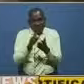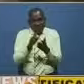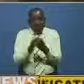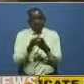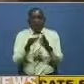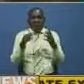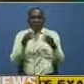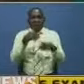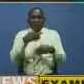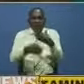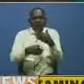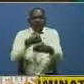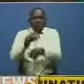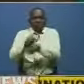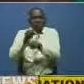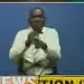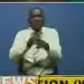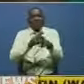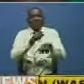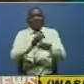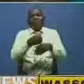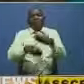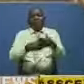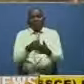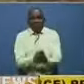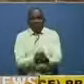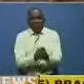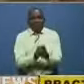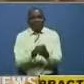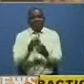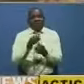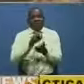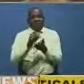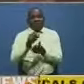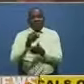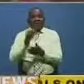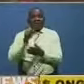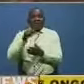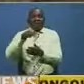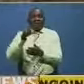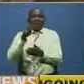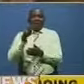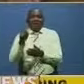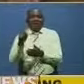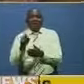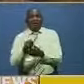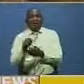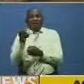the process of their practical work. At St. Aquinas Senior High School,